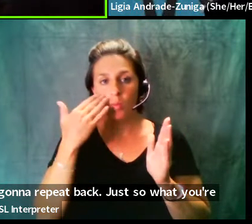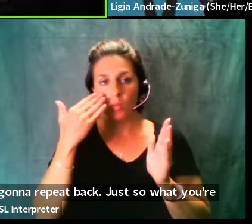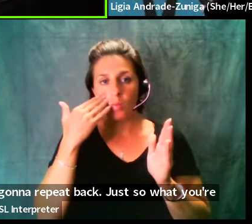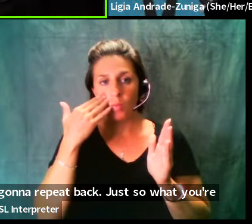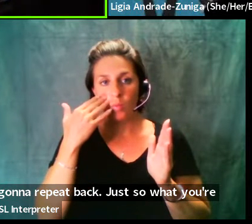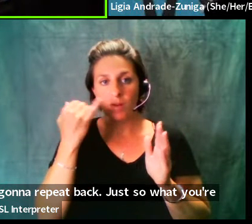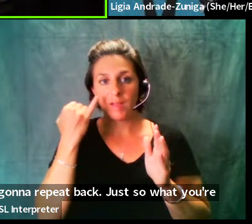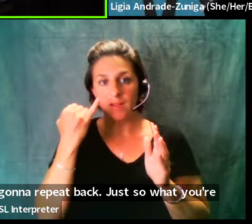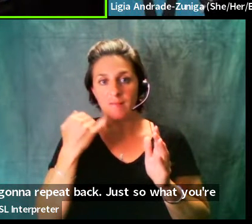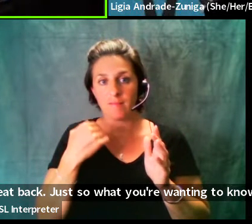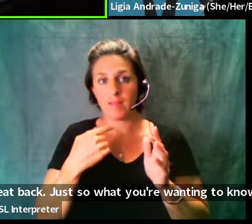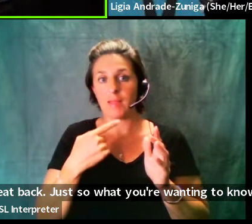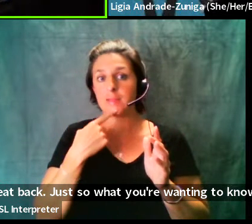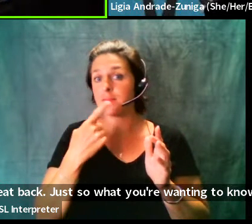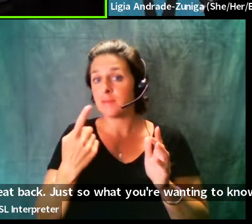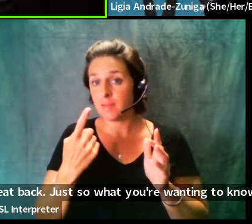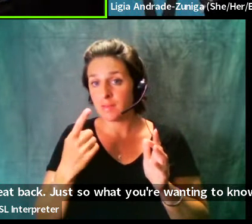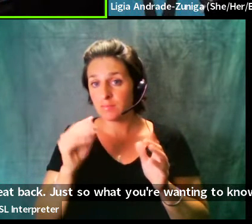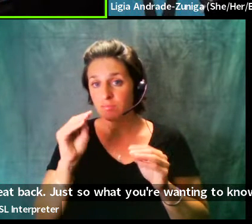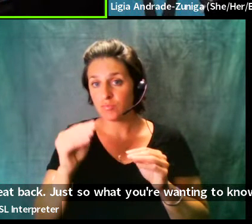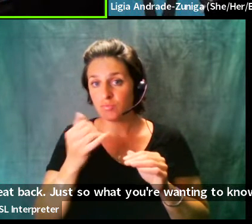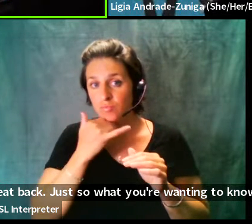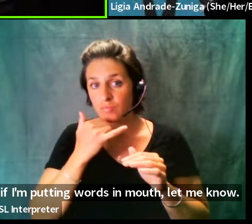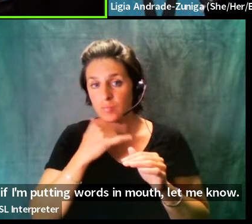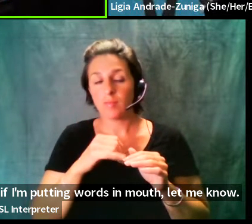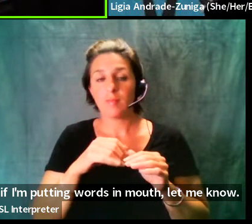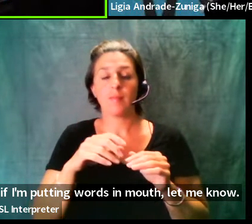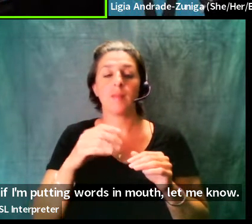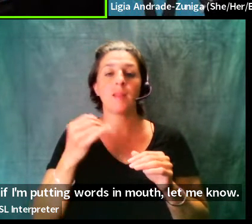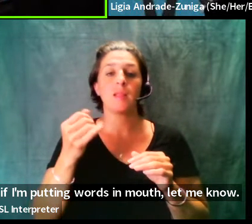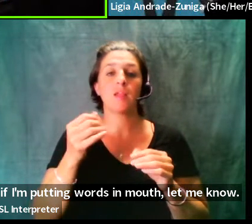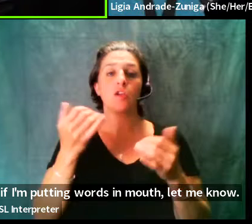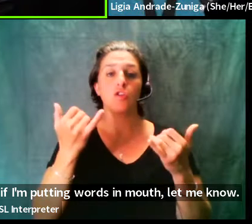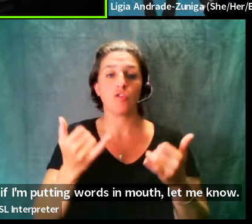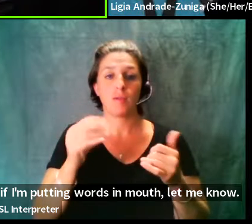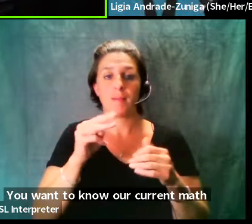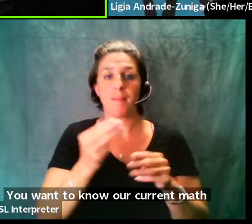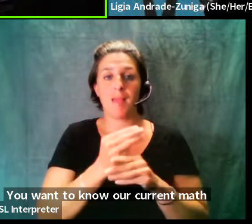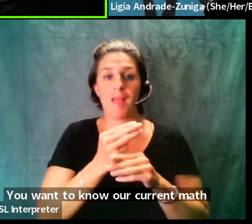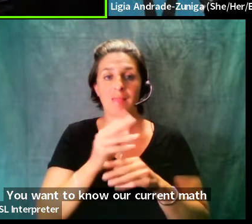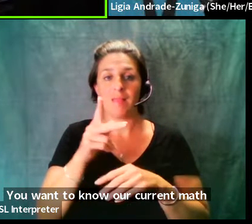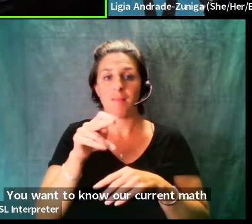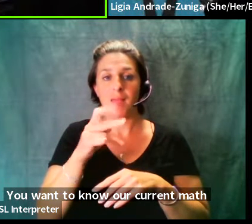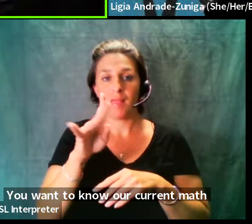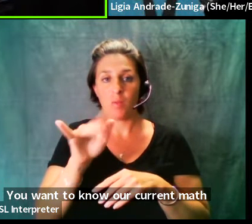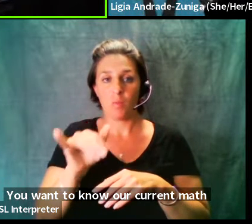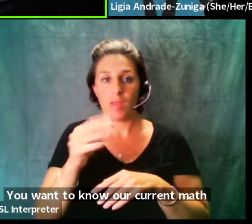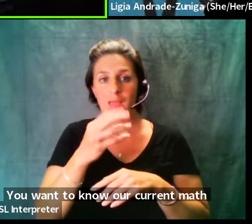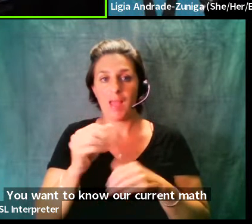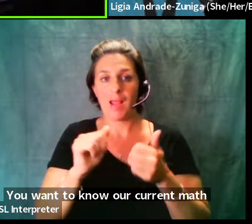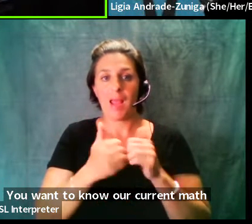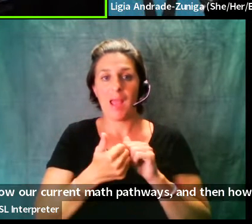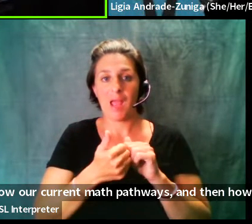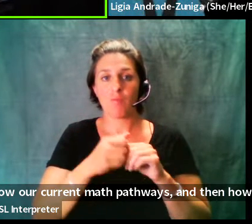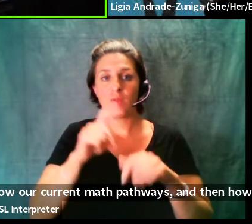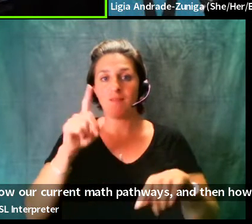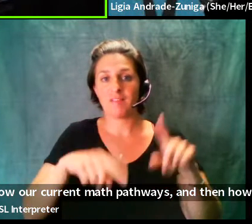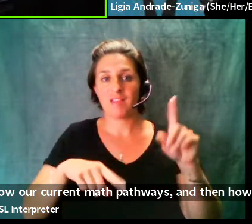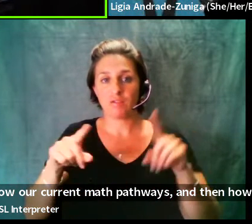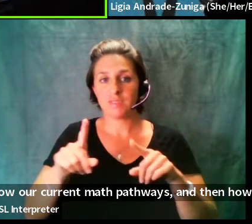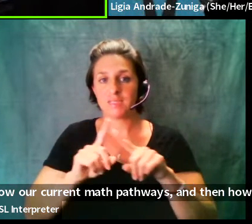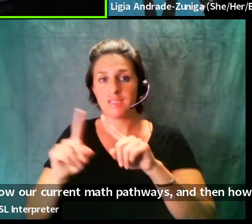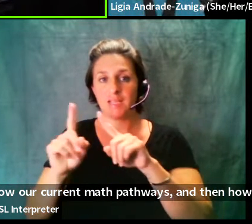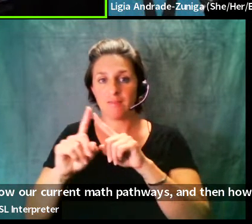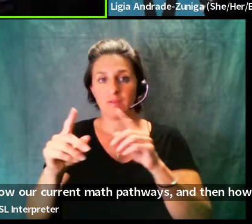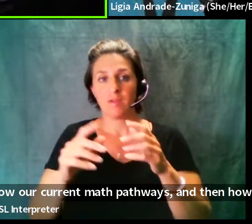I'm putting words in your mouth, let me know. You want to know our current math pathways and then how our various different partner districts